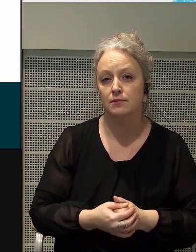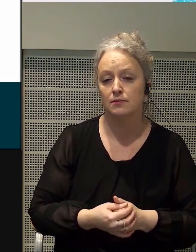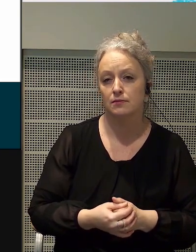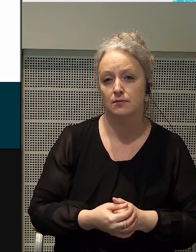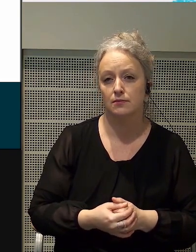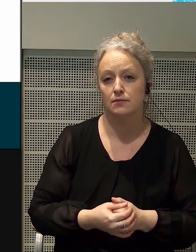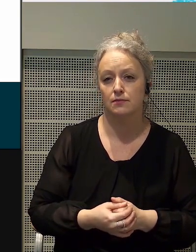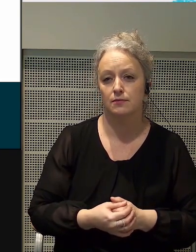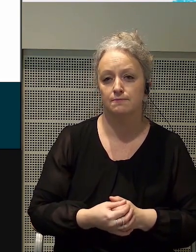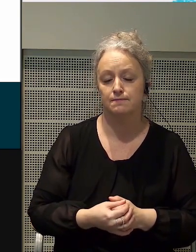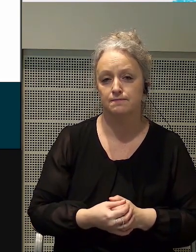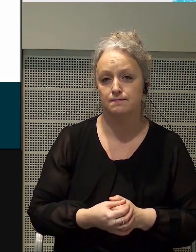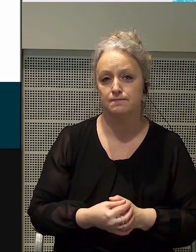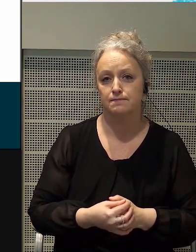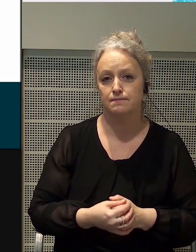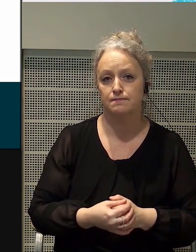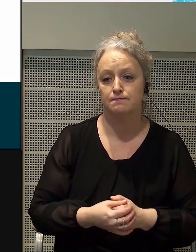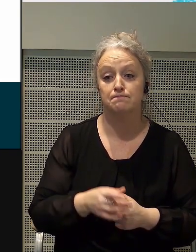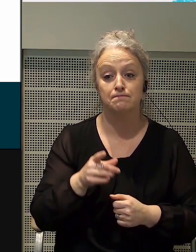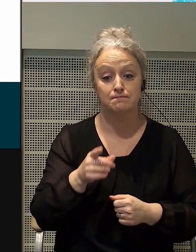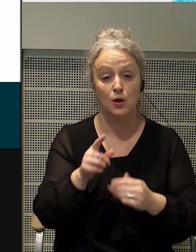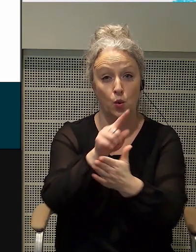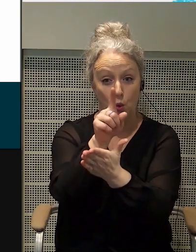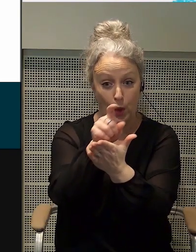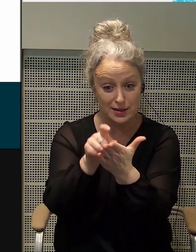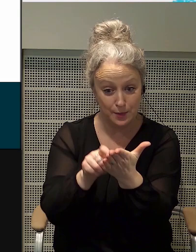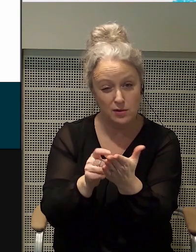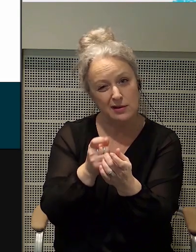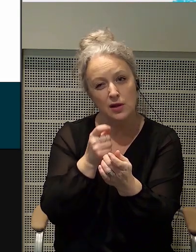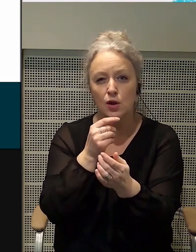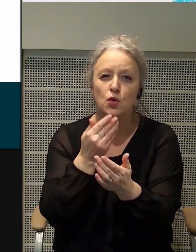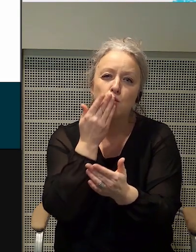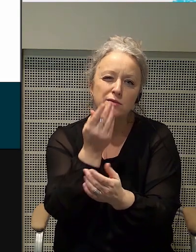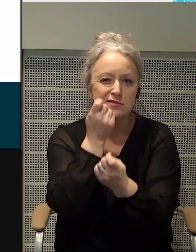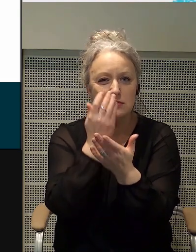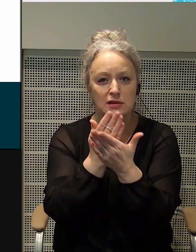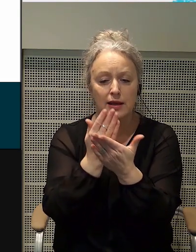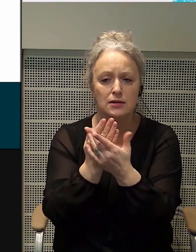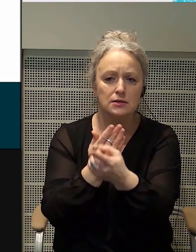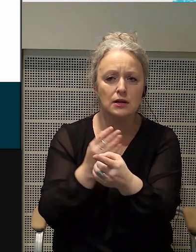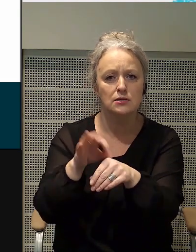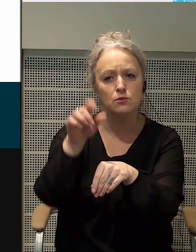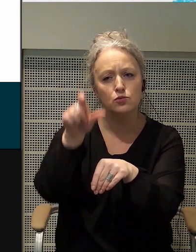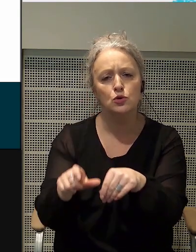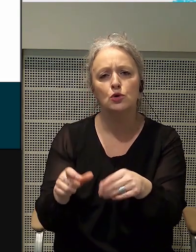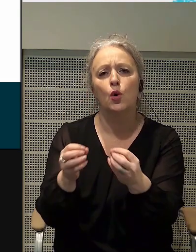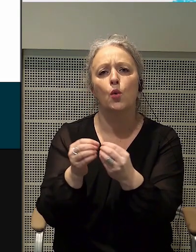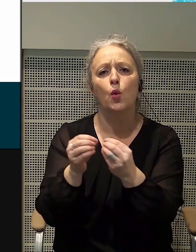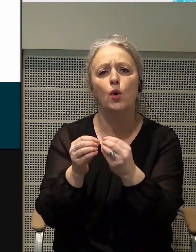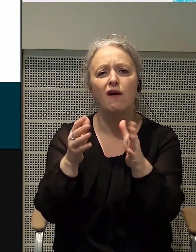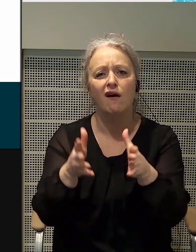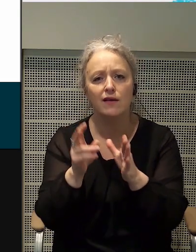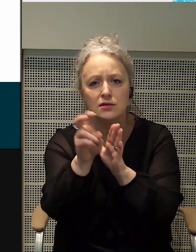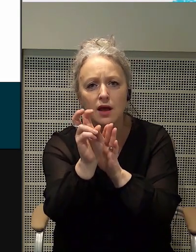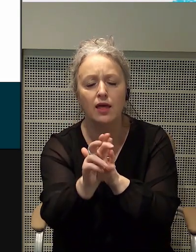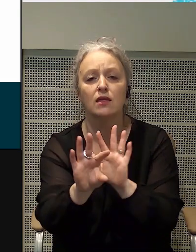takes, things like that. And there you cannot compare to the general population, but you can compare different patient groups and see what the